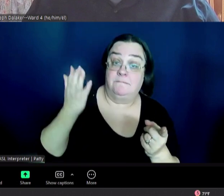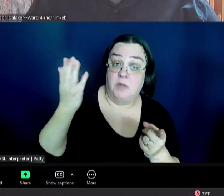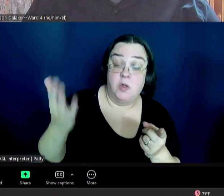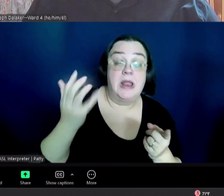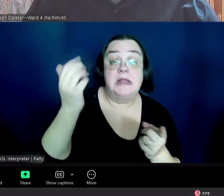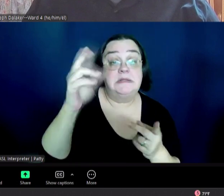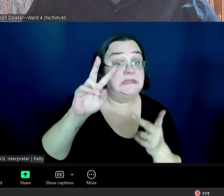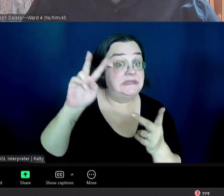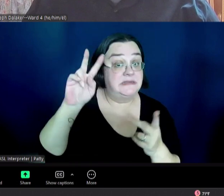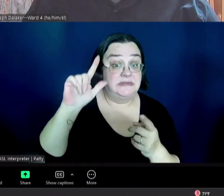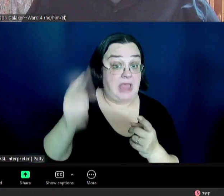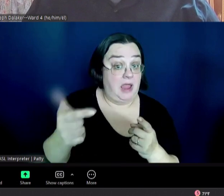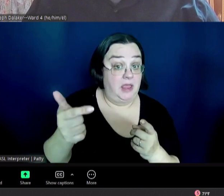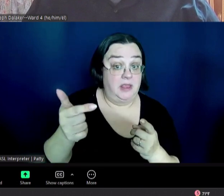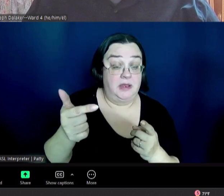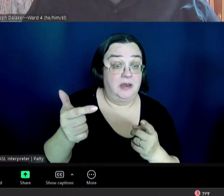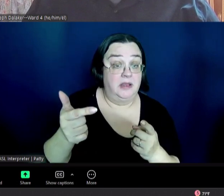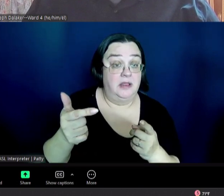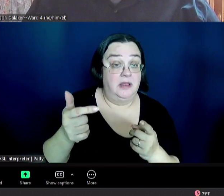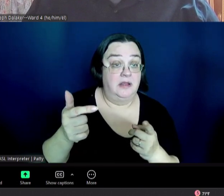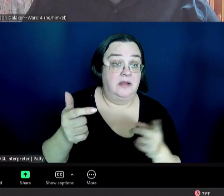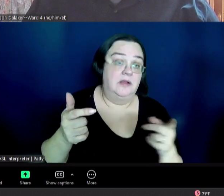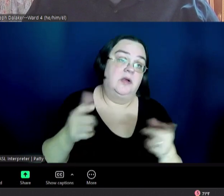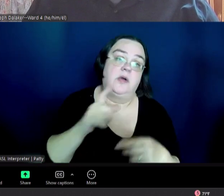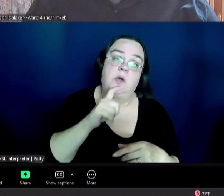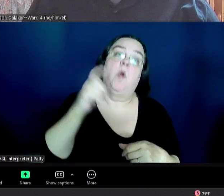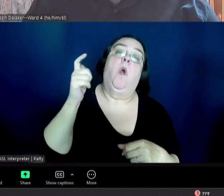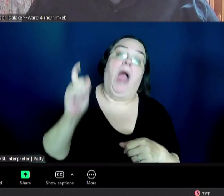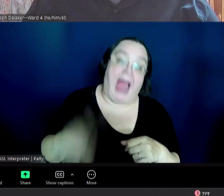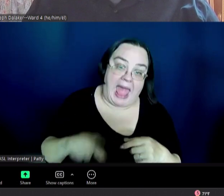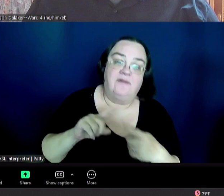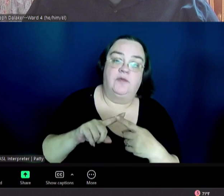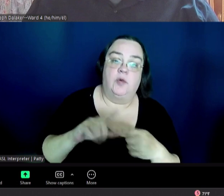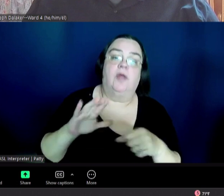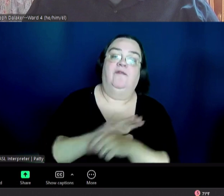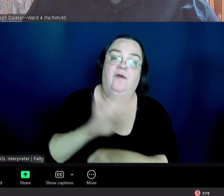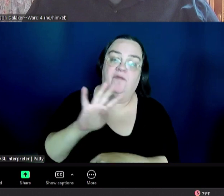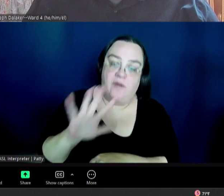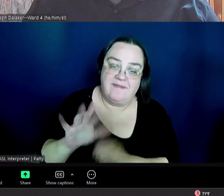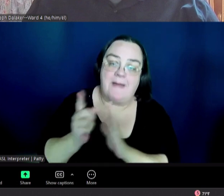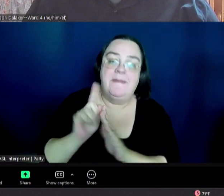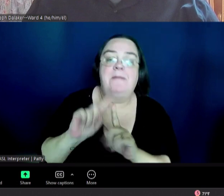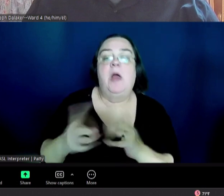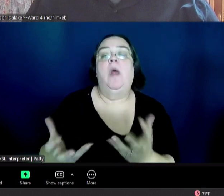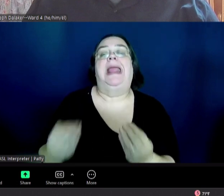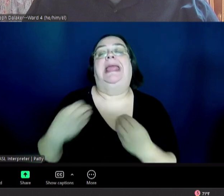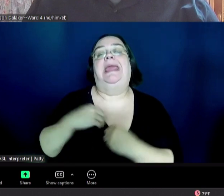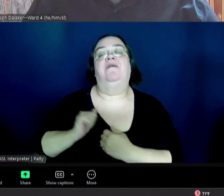second? We don't have to go the 45 minutes. We just give ourselves that much time.